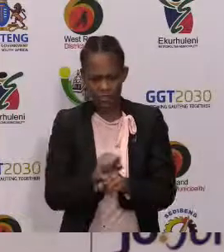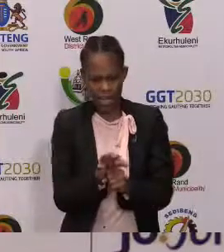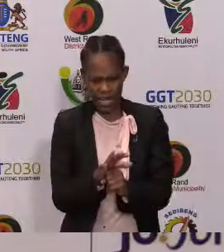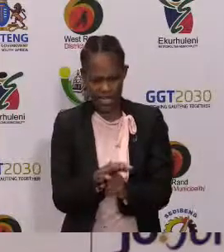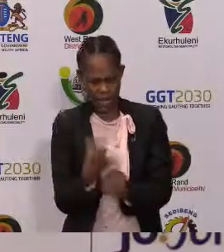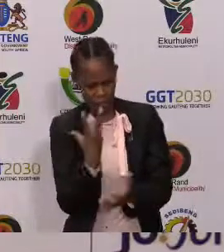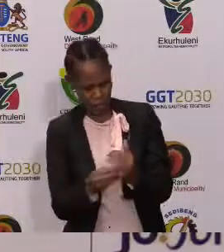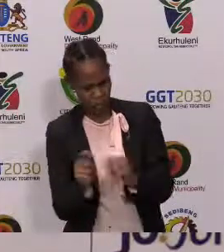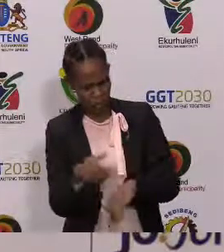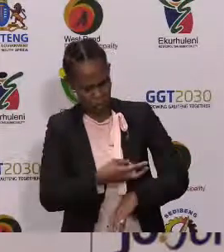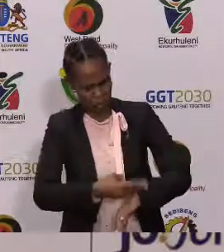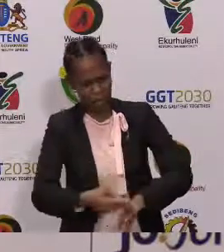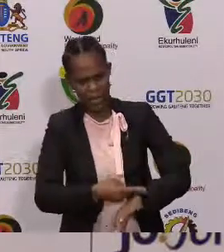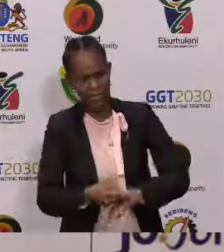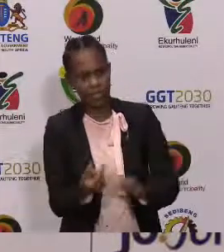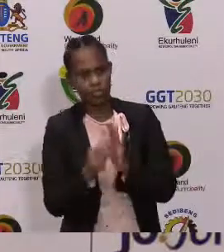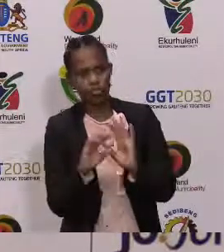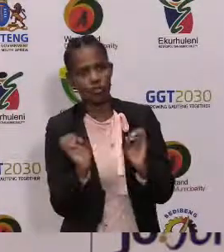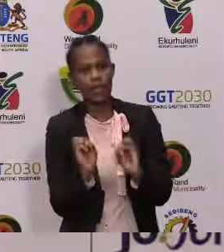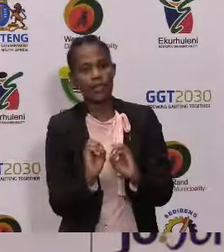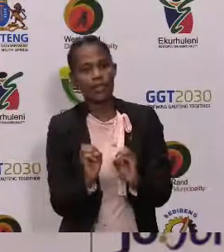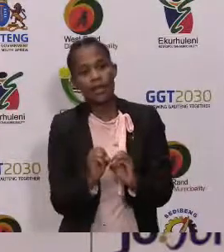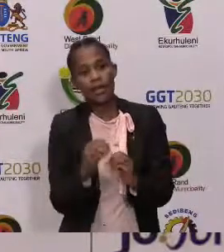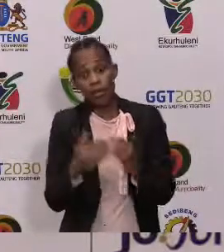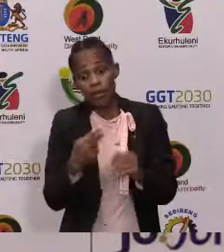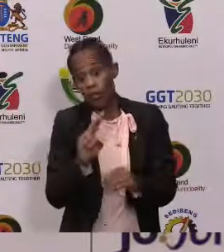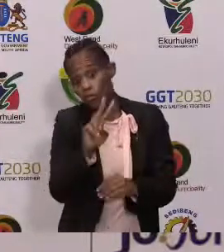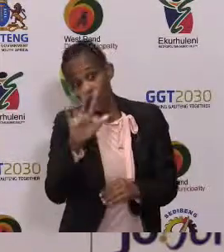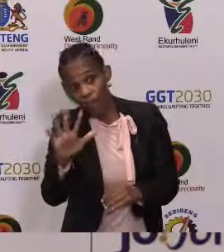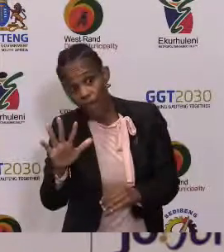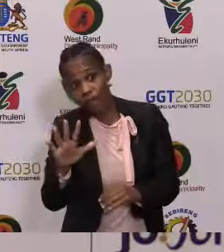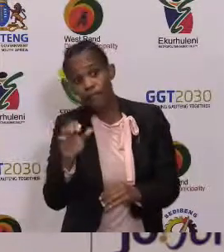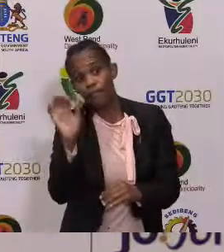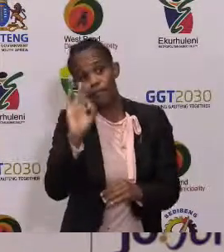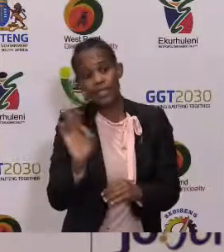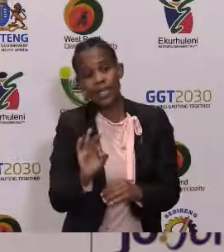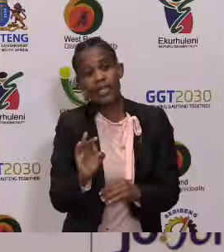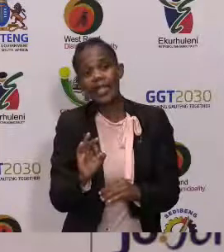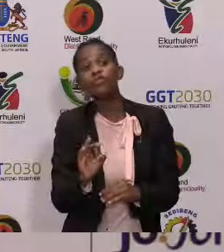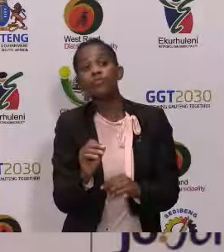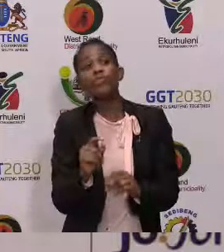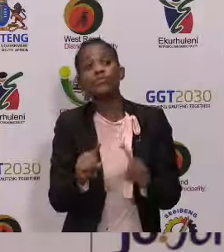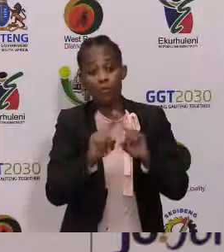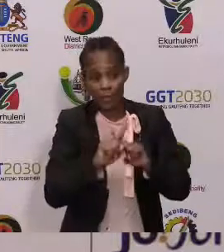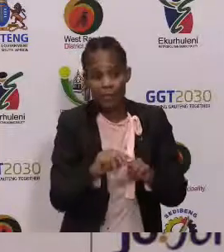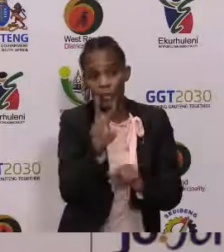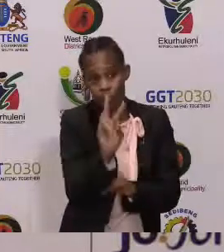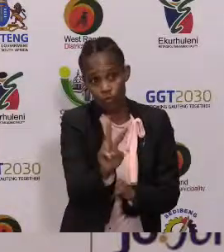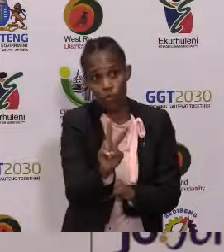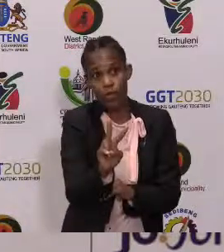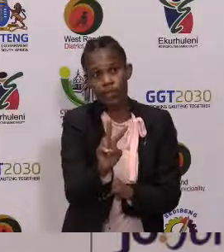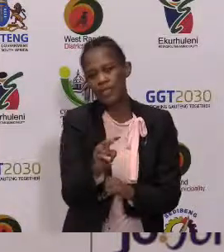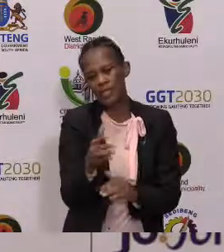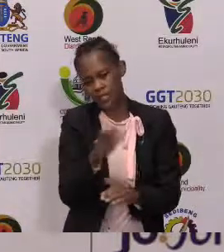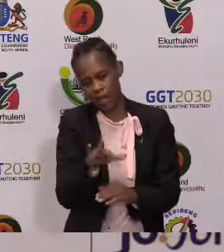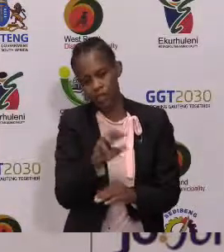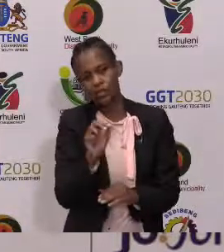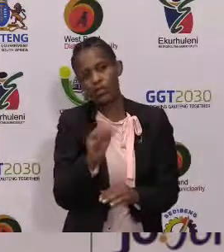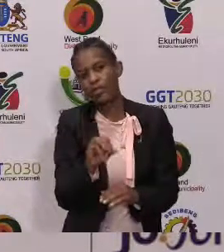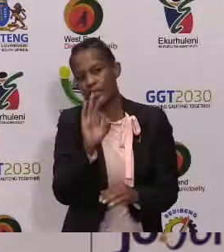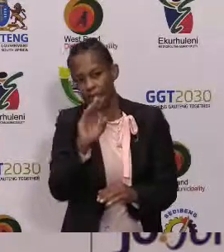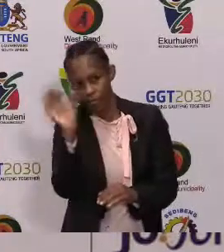a district level, it's around about 12 to 25%, again multiplied by 2, and a sub-district level between 9% and